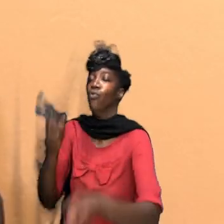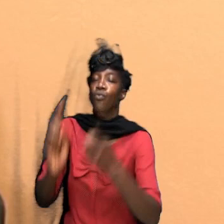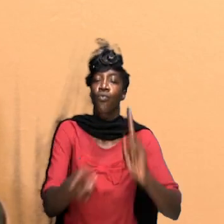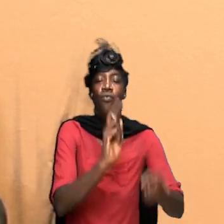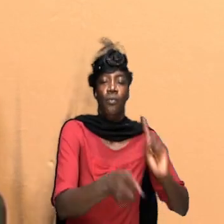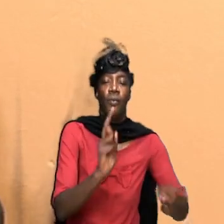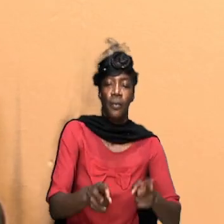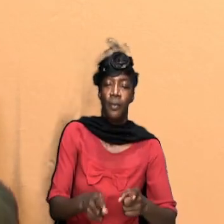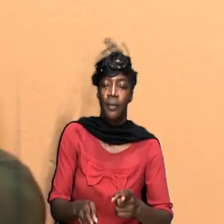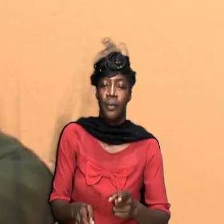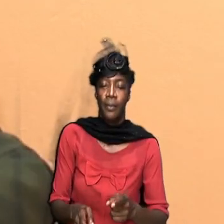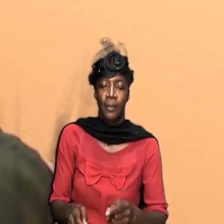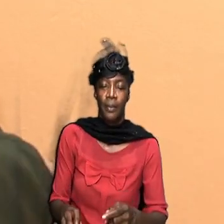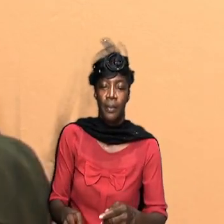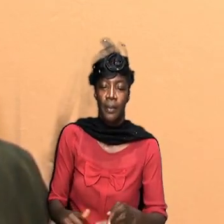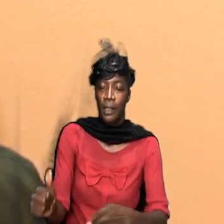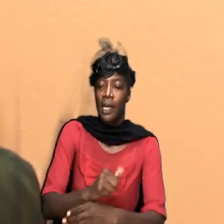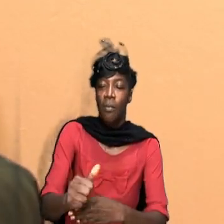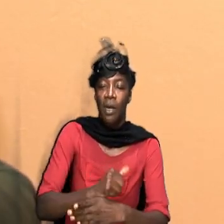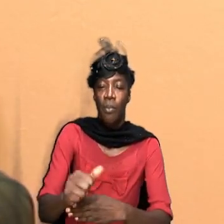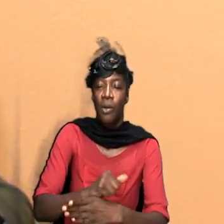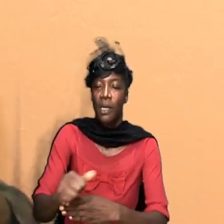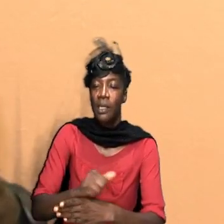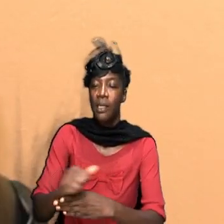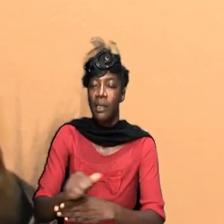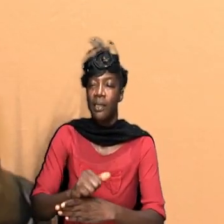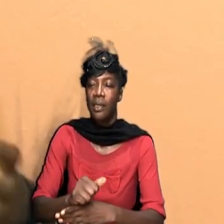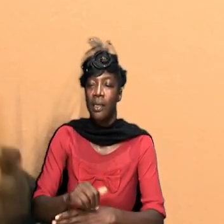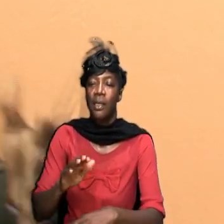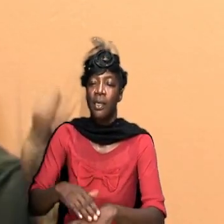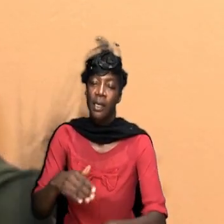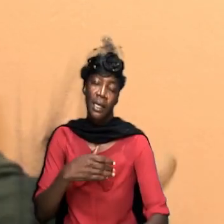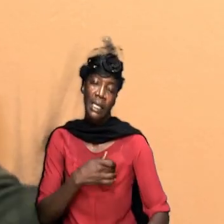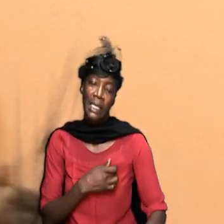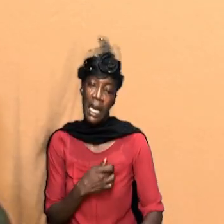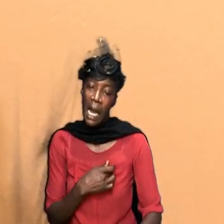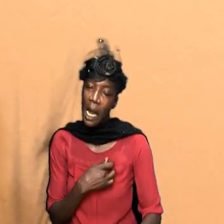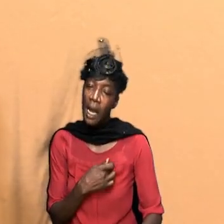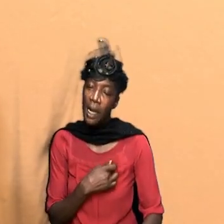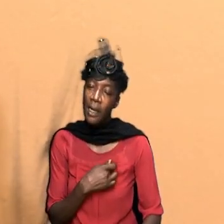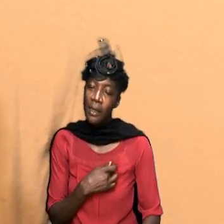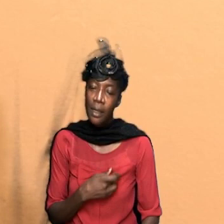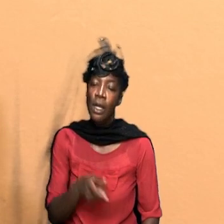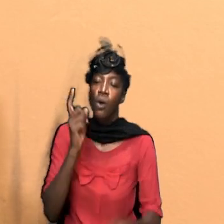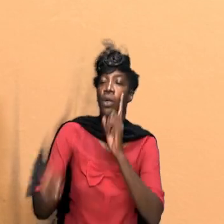The young man was practicing. All that was on his heart was playing the drum.